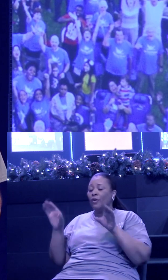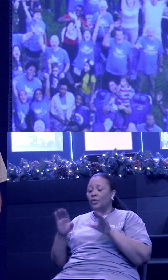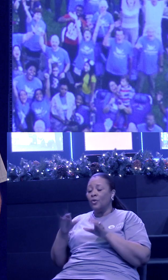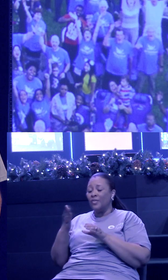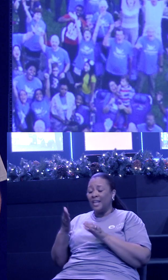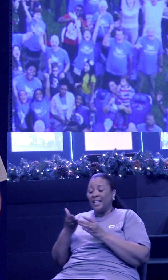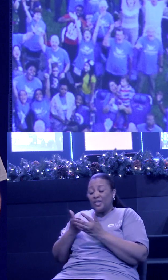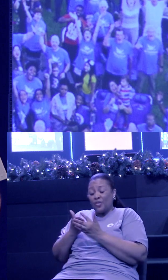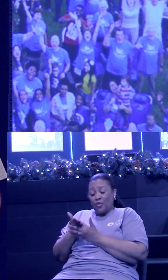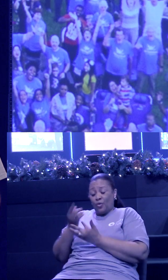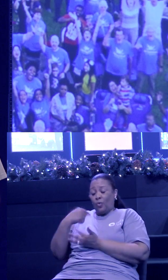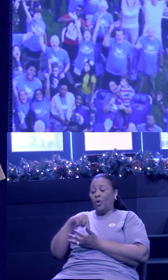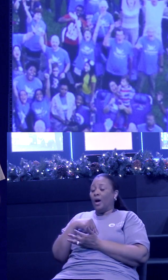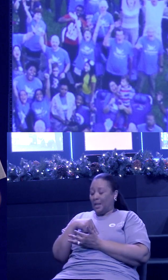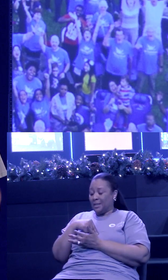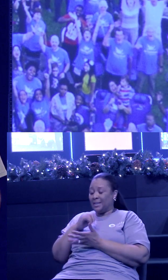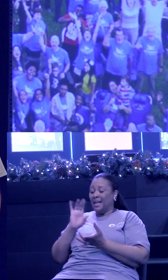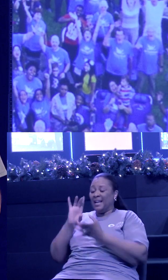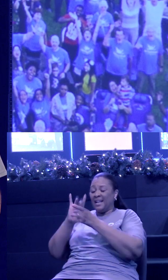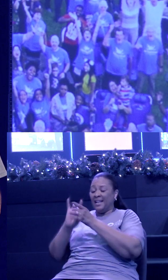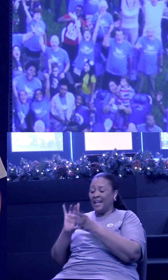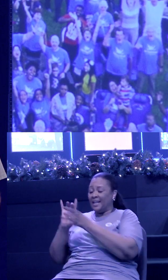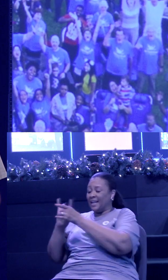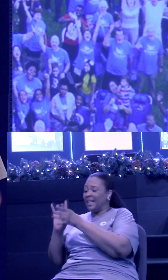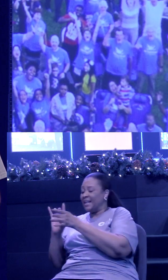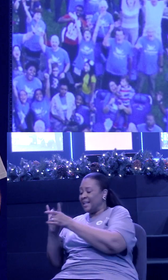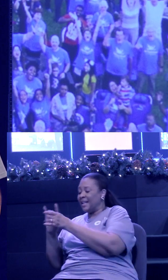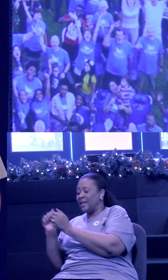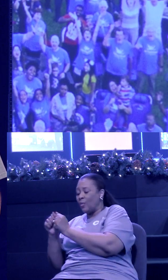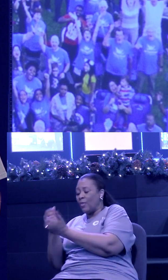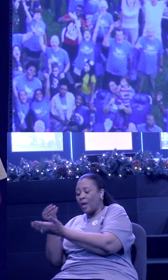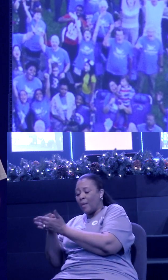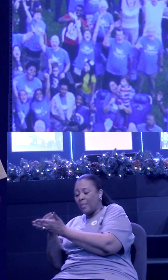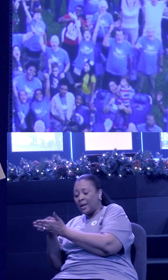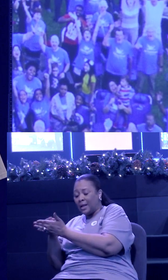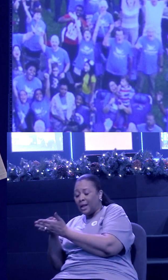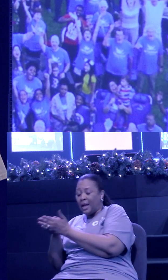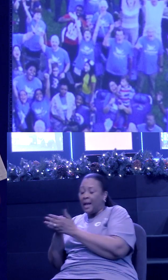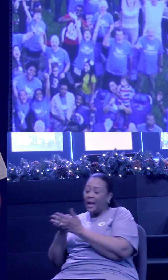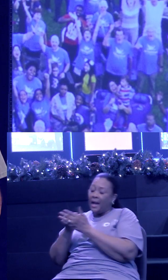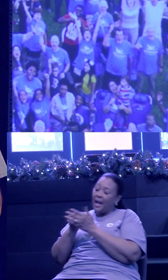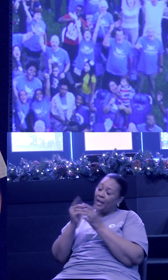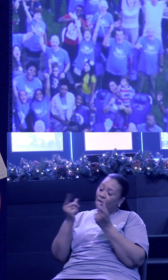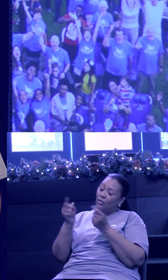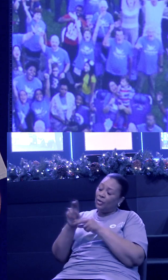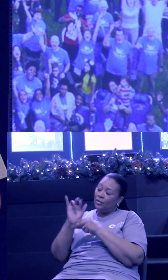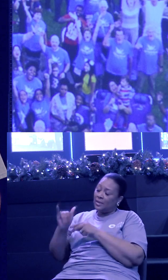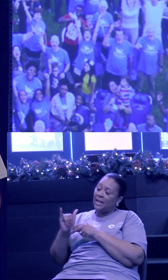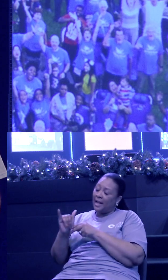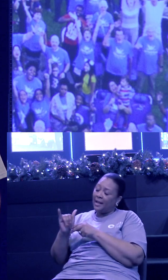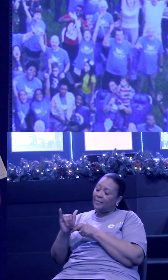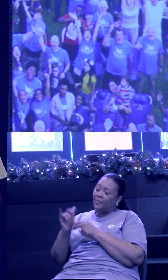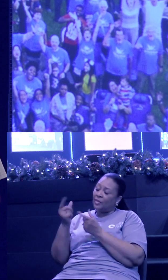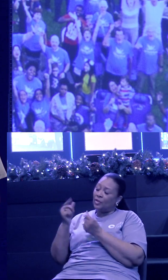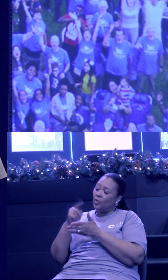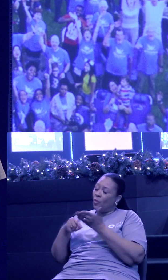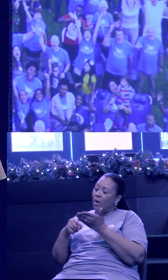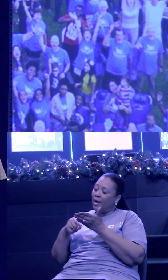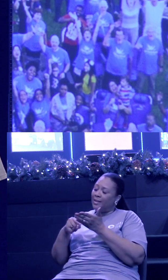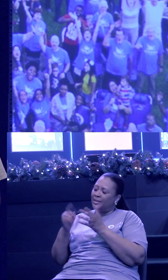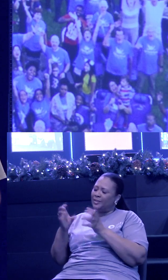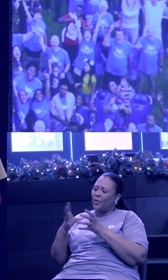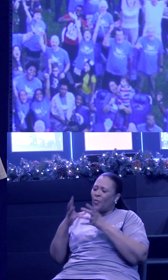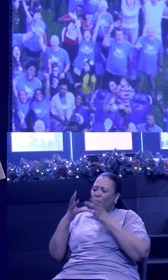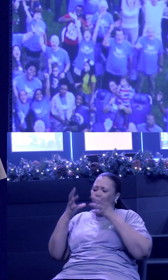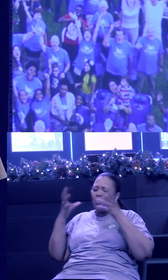us, allowing us to partner with our finances, our generosity. And you take that and you do so many